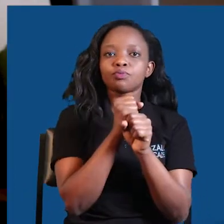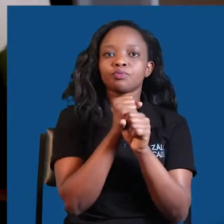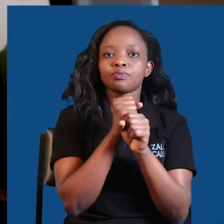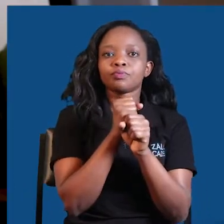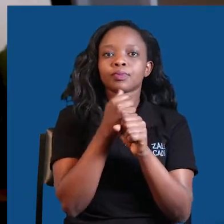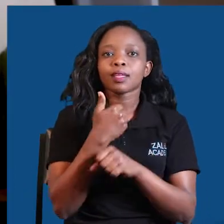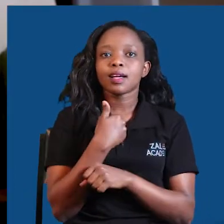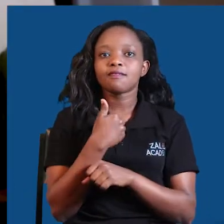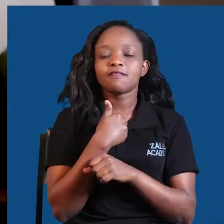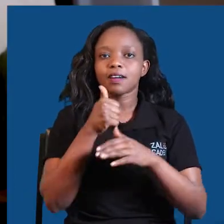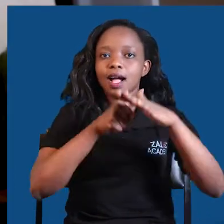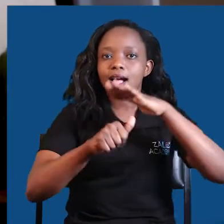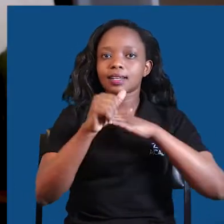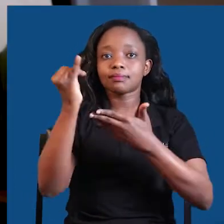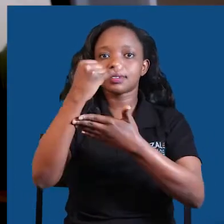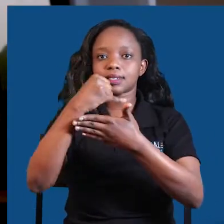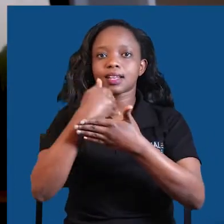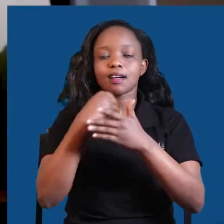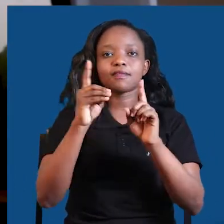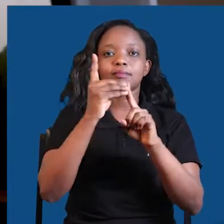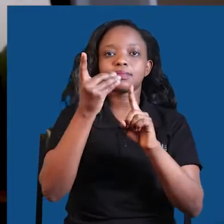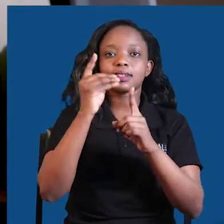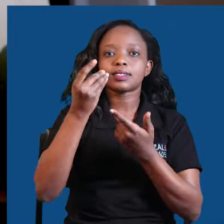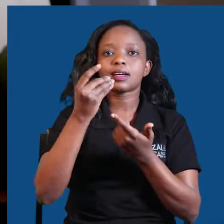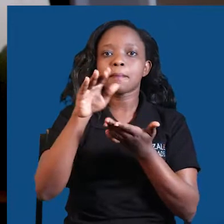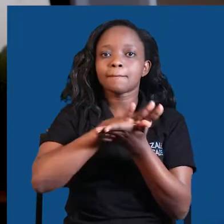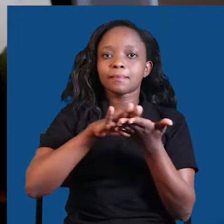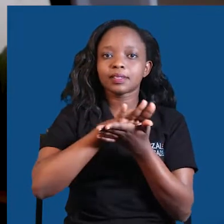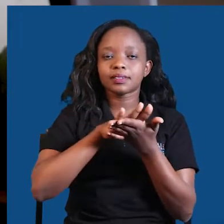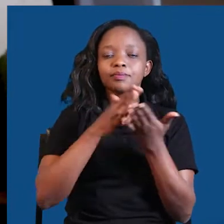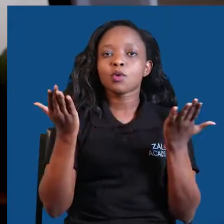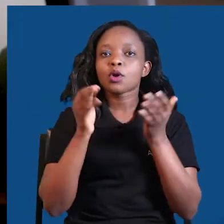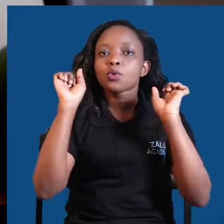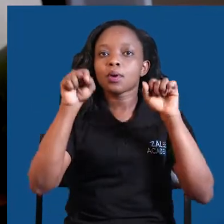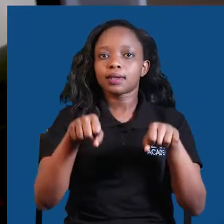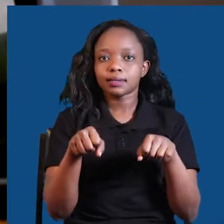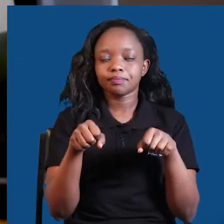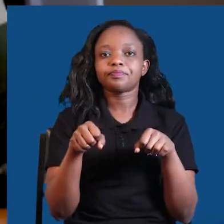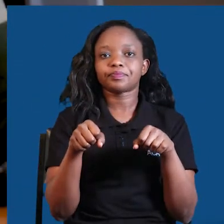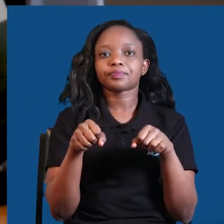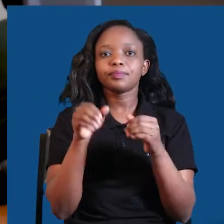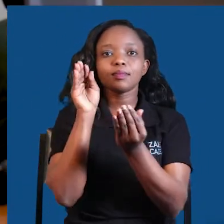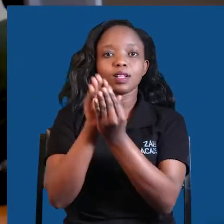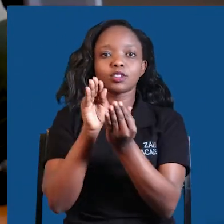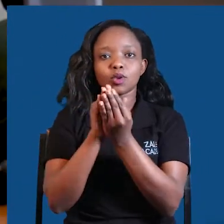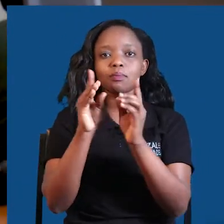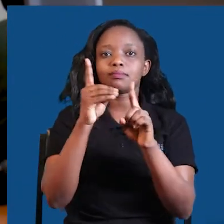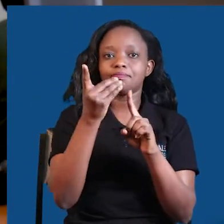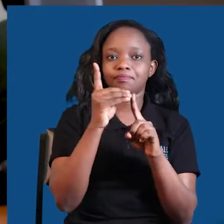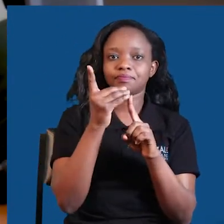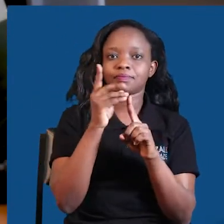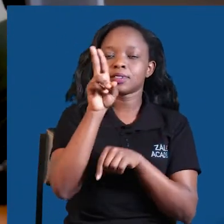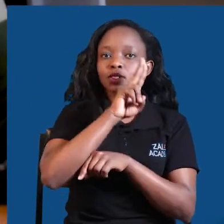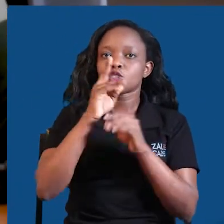them. So we have, under the design, we'll also have the database architecture, where you can be able to store the